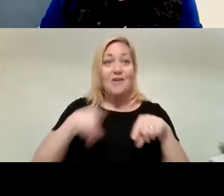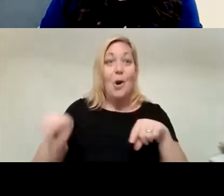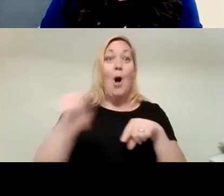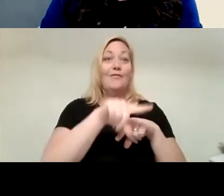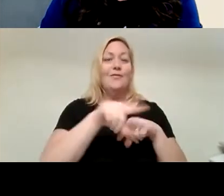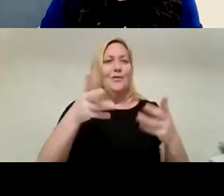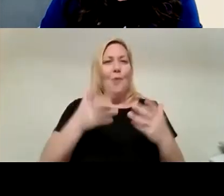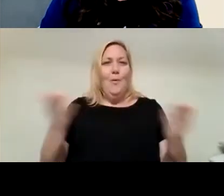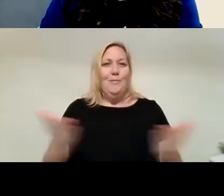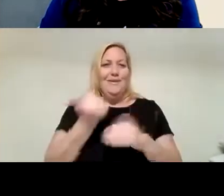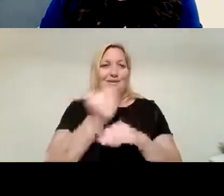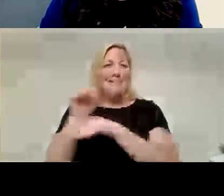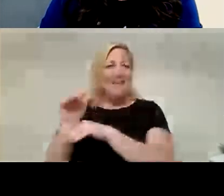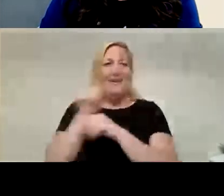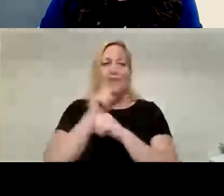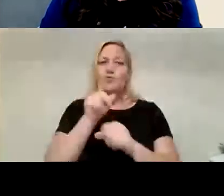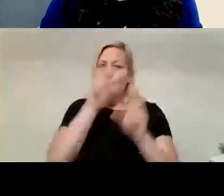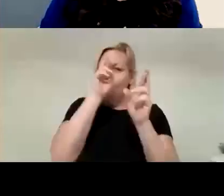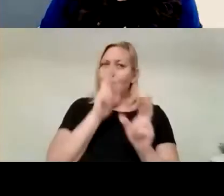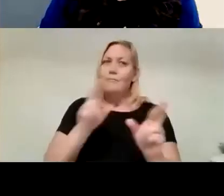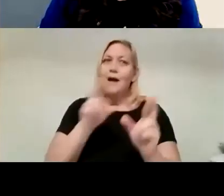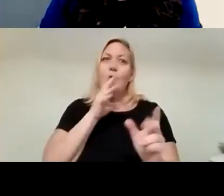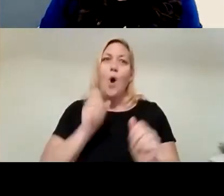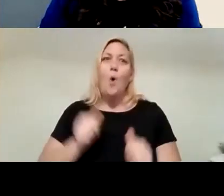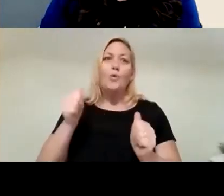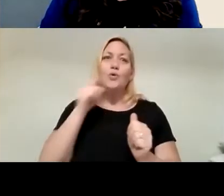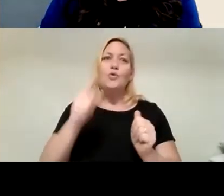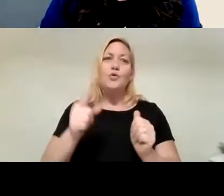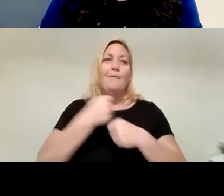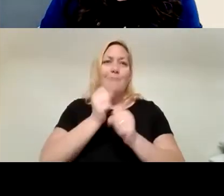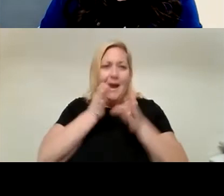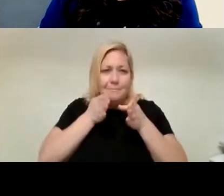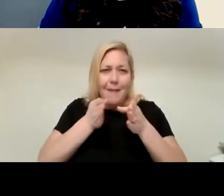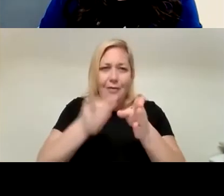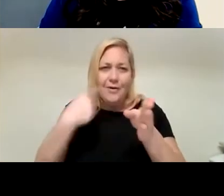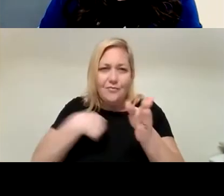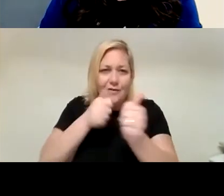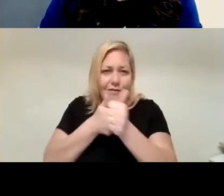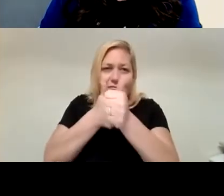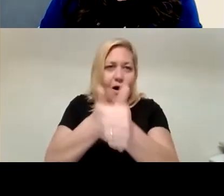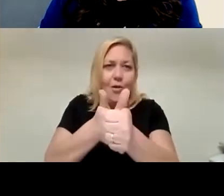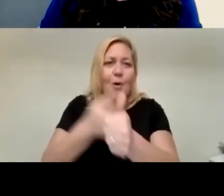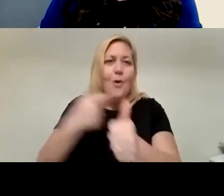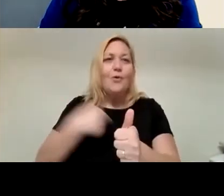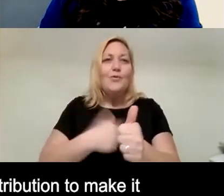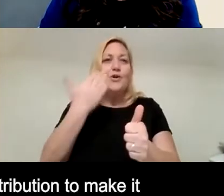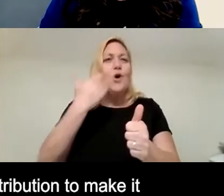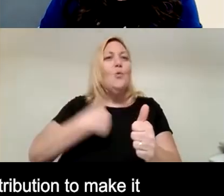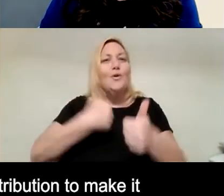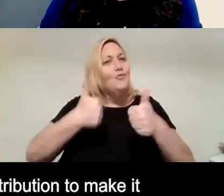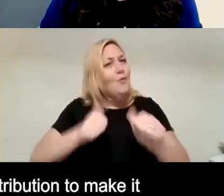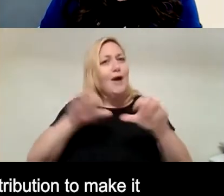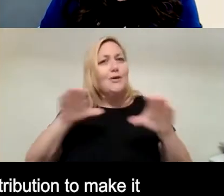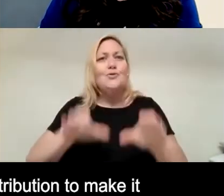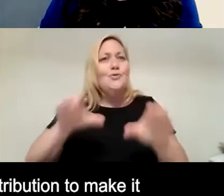to be here this evening, to pay respects to our elders who have created pathways for us to follow, to acknowledge that we're trying to do what we can, and to really reach